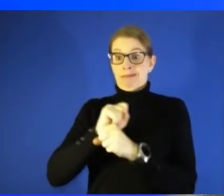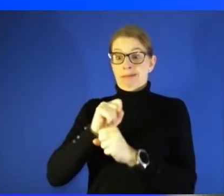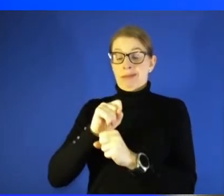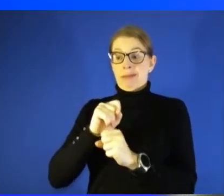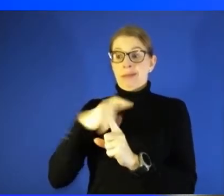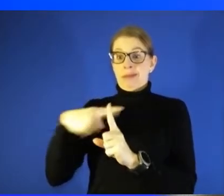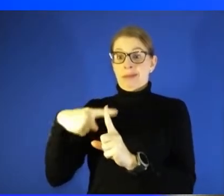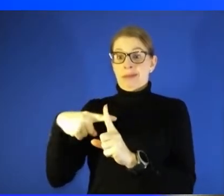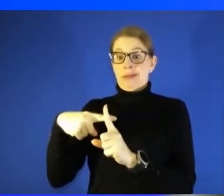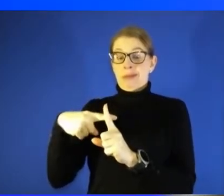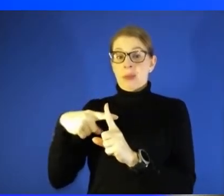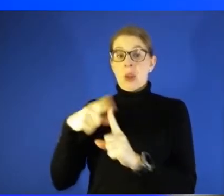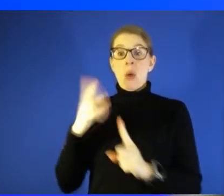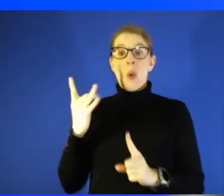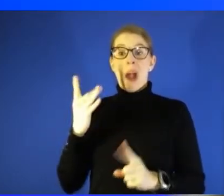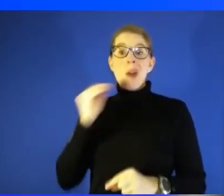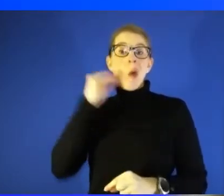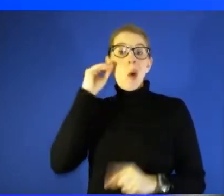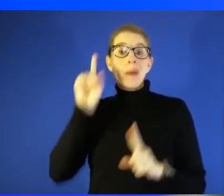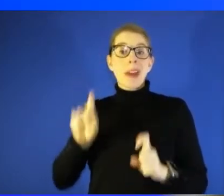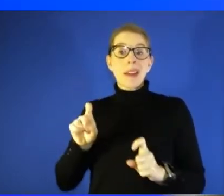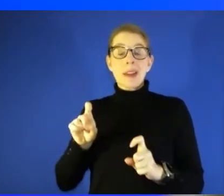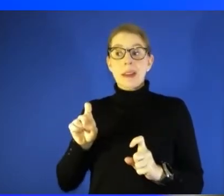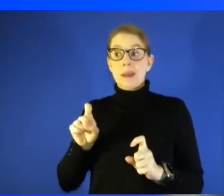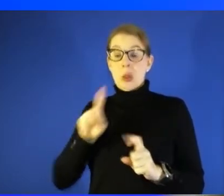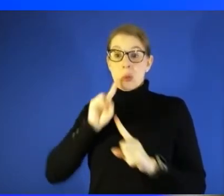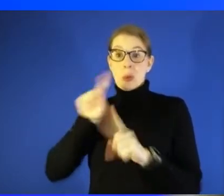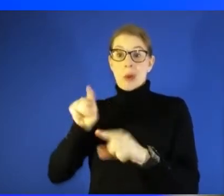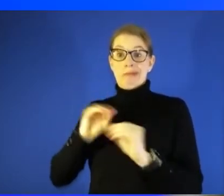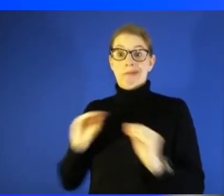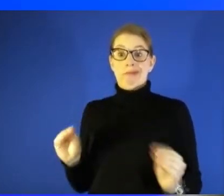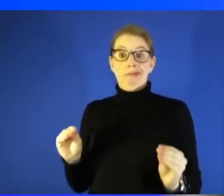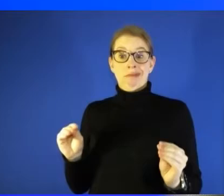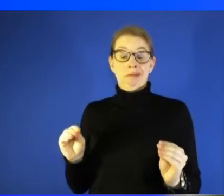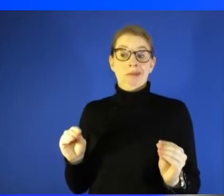much home testing and those don't go anywhere. Those aren't reported anywhere. So